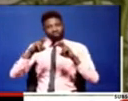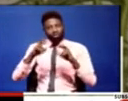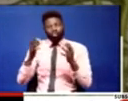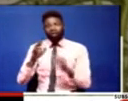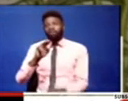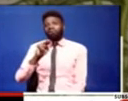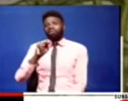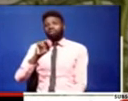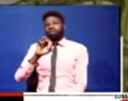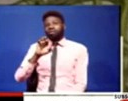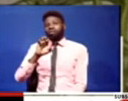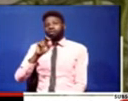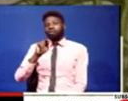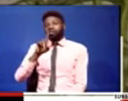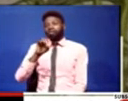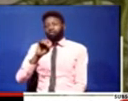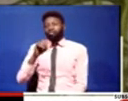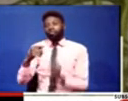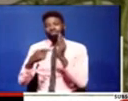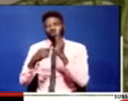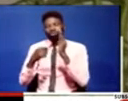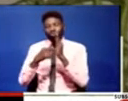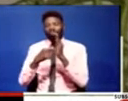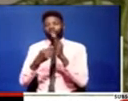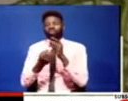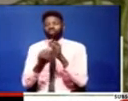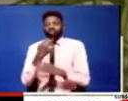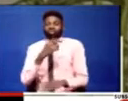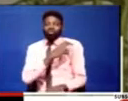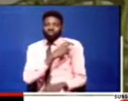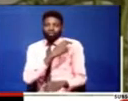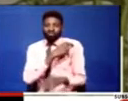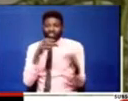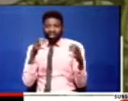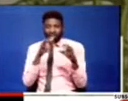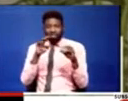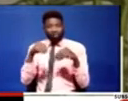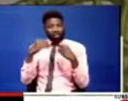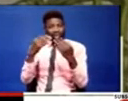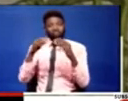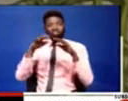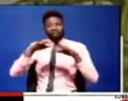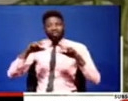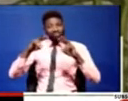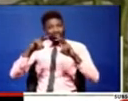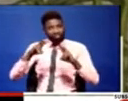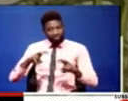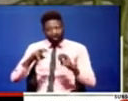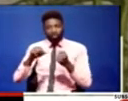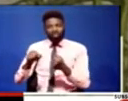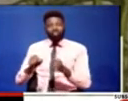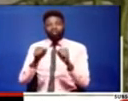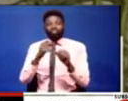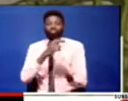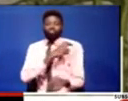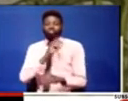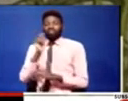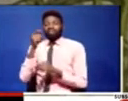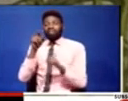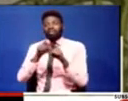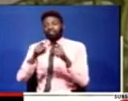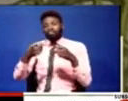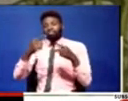digital growth consultancy providing marketing research, strategy, and consulting in Kenya. I also have Charles Mungai, who